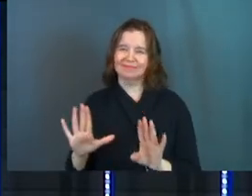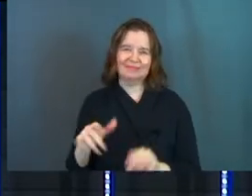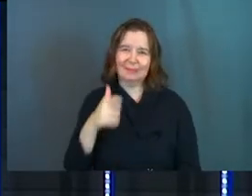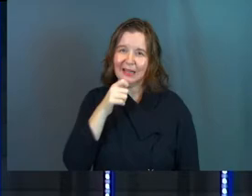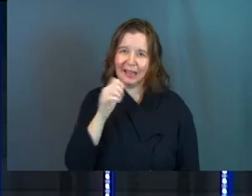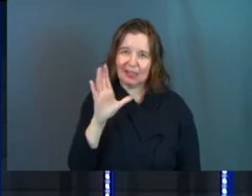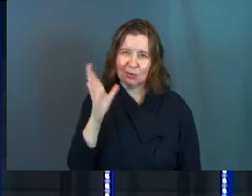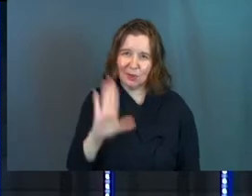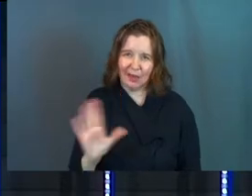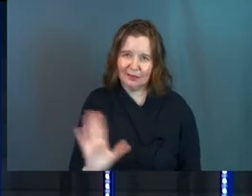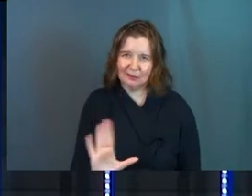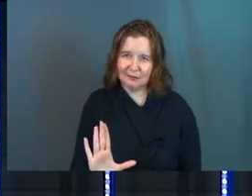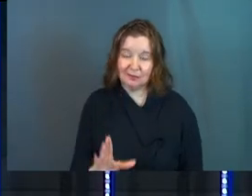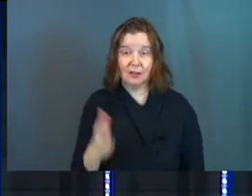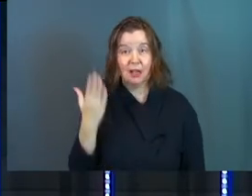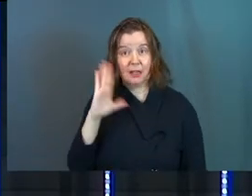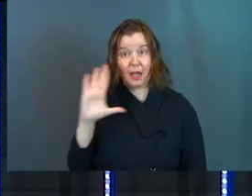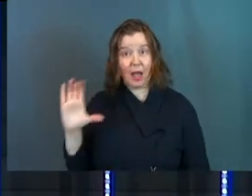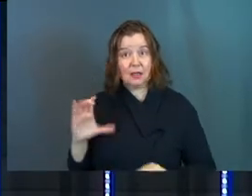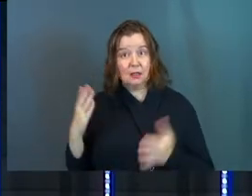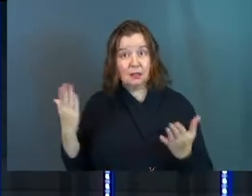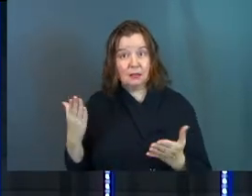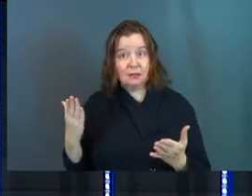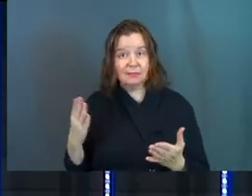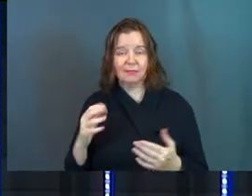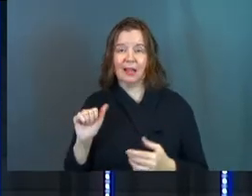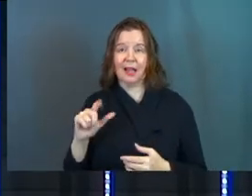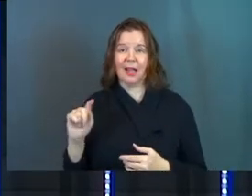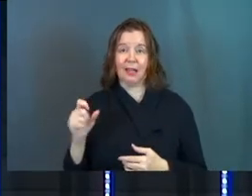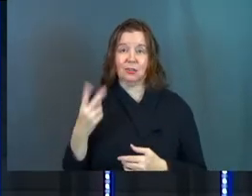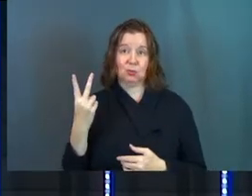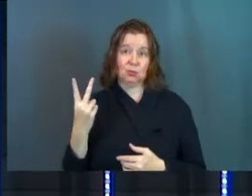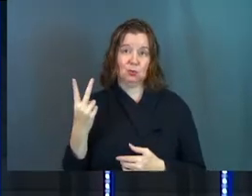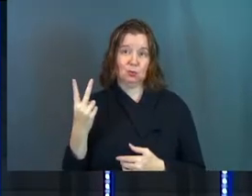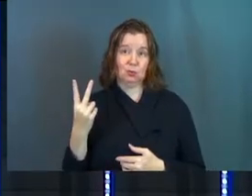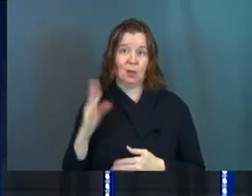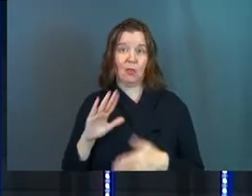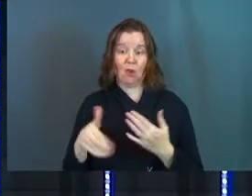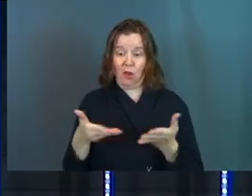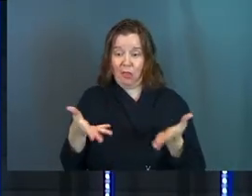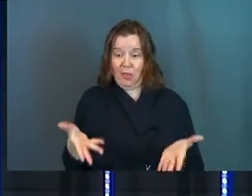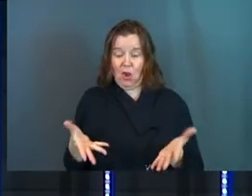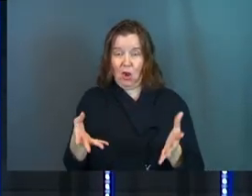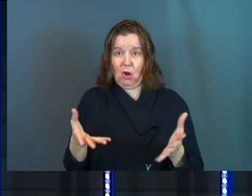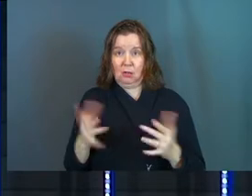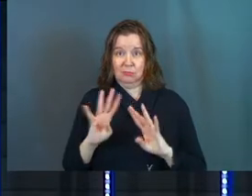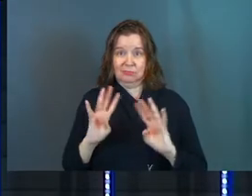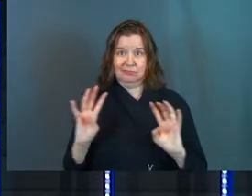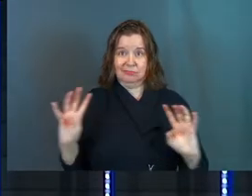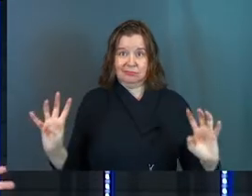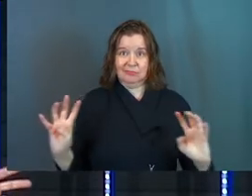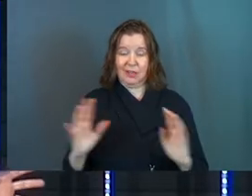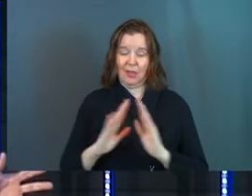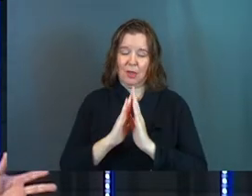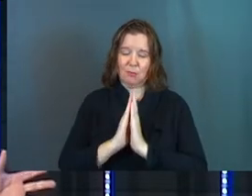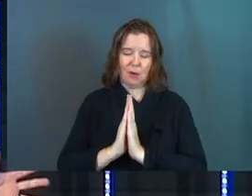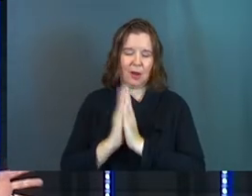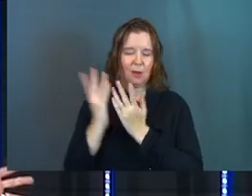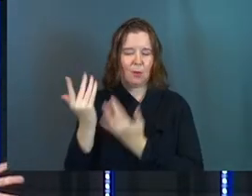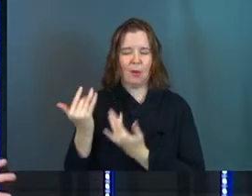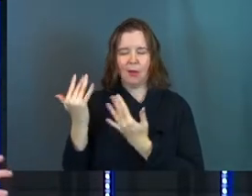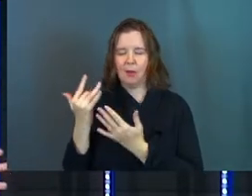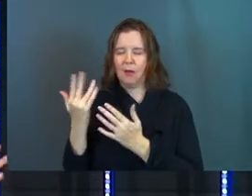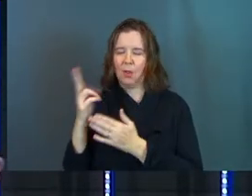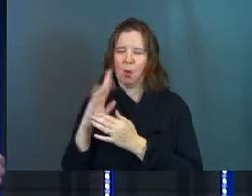what God did. You know what God did? Acts 2. They're all there and they're praying. And they're waiting. And the